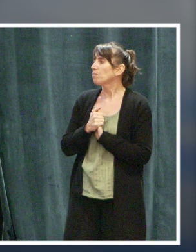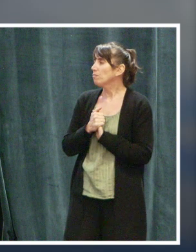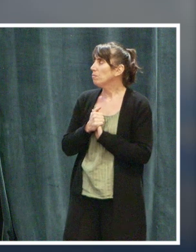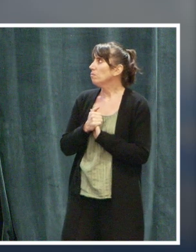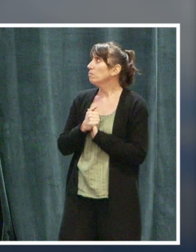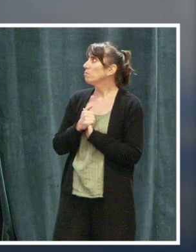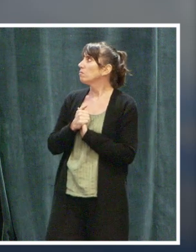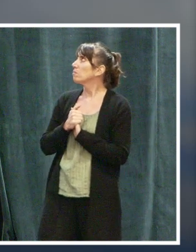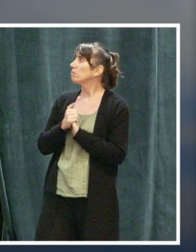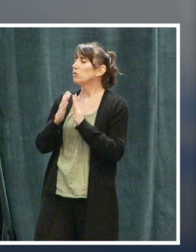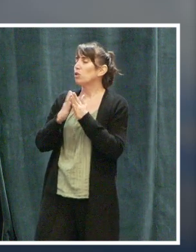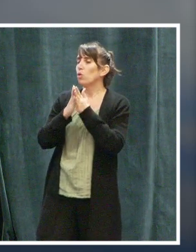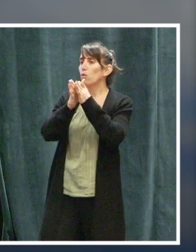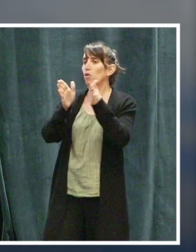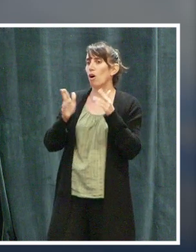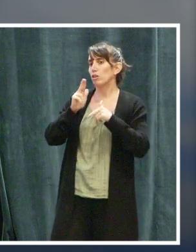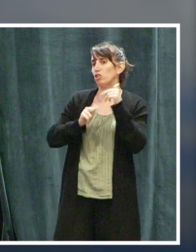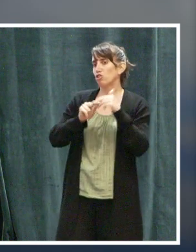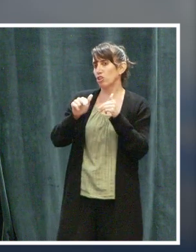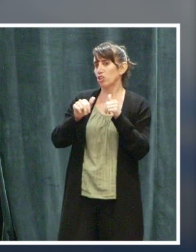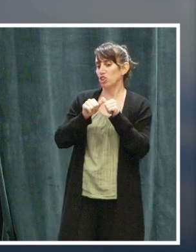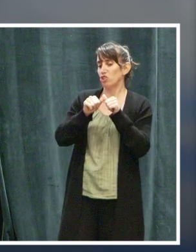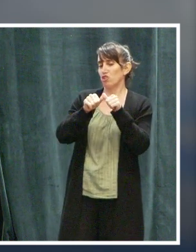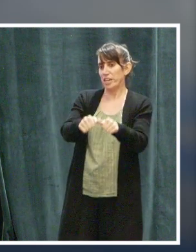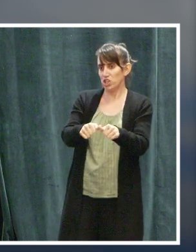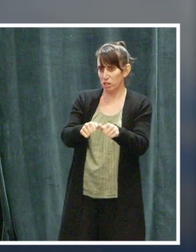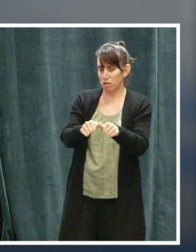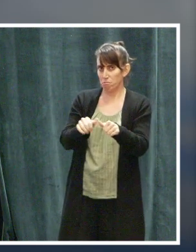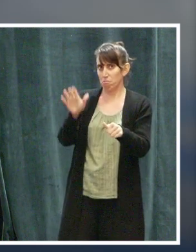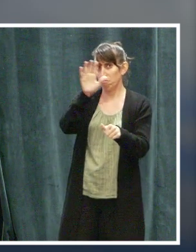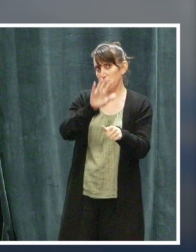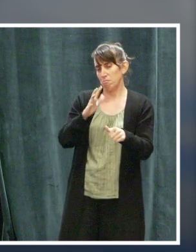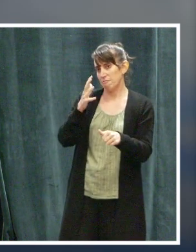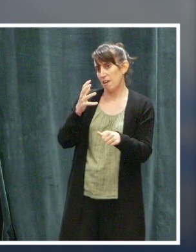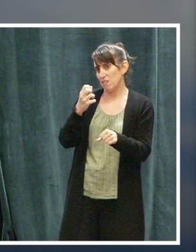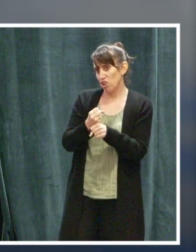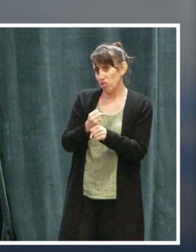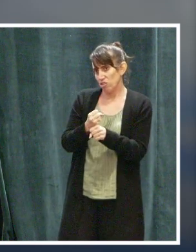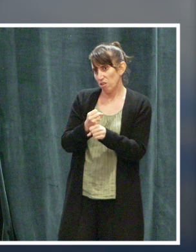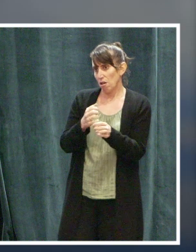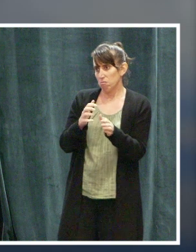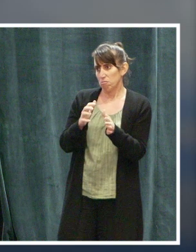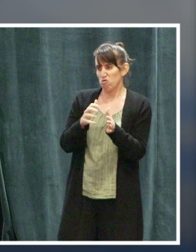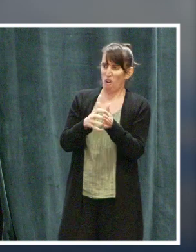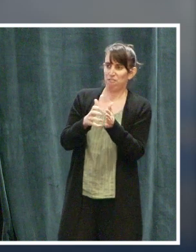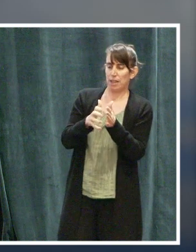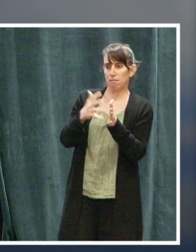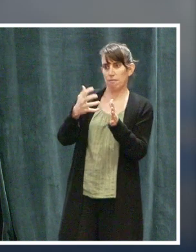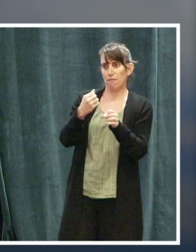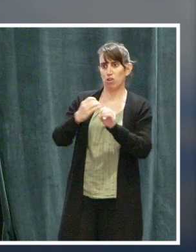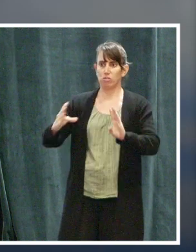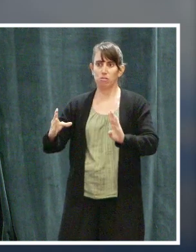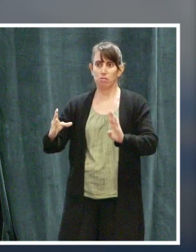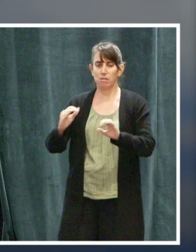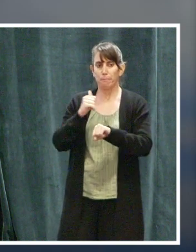The overall construction duration that we anticipate for the project is approximately 5 years. Again, that's based on the information that's